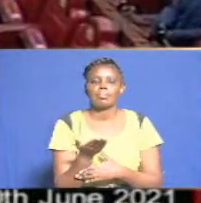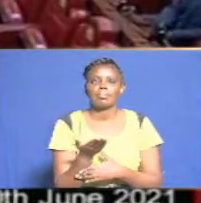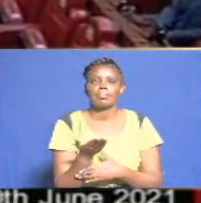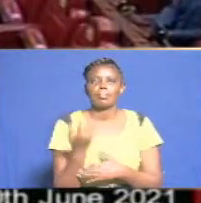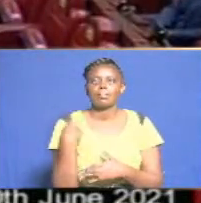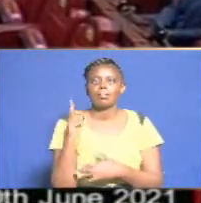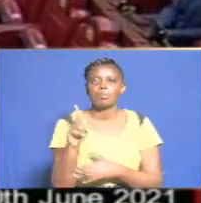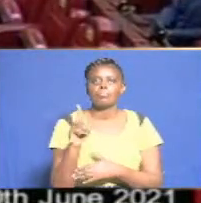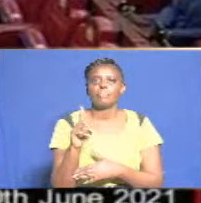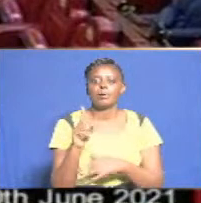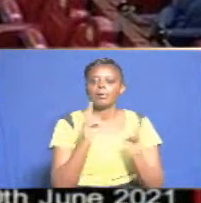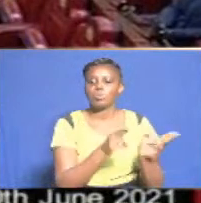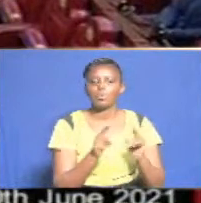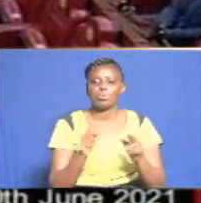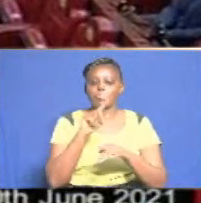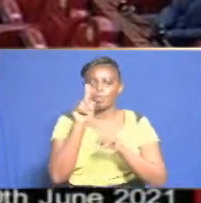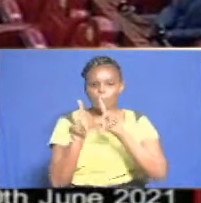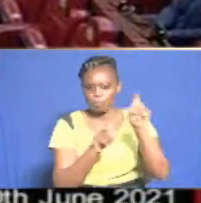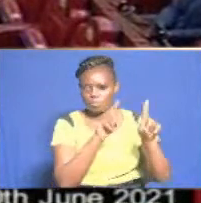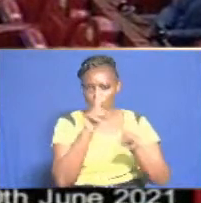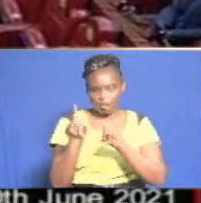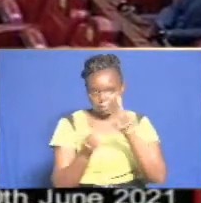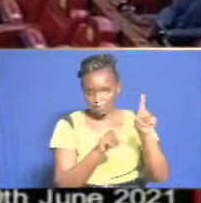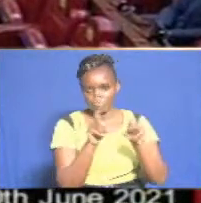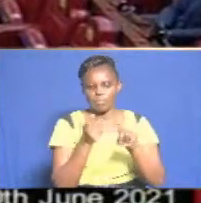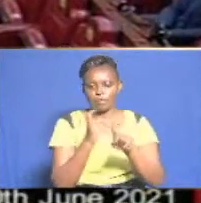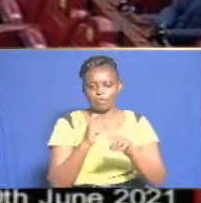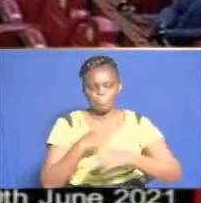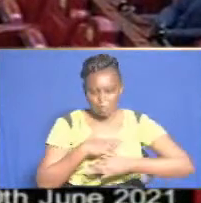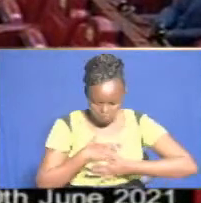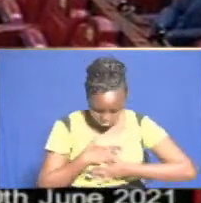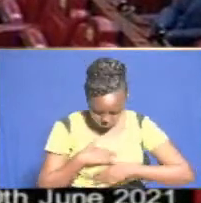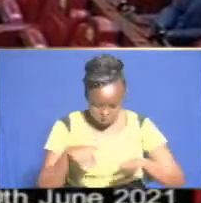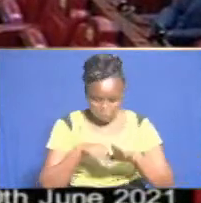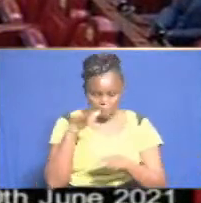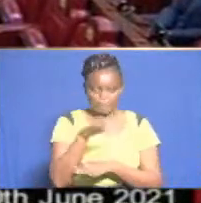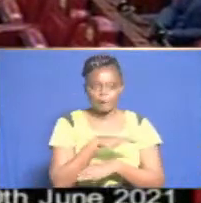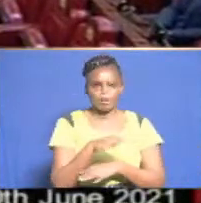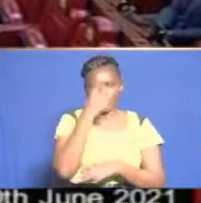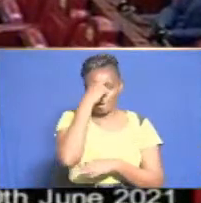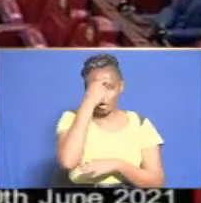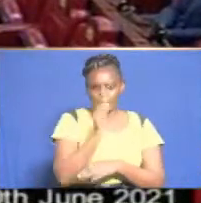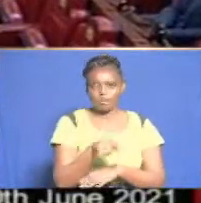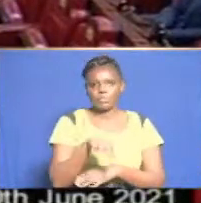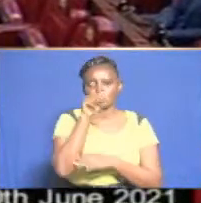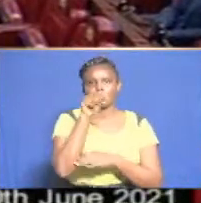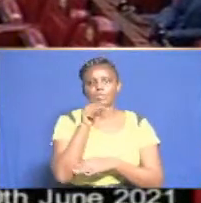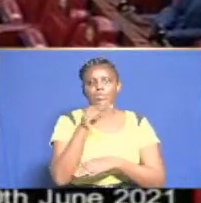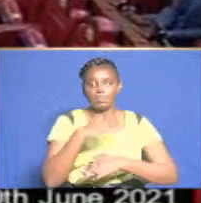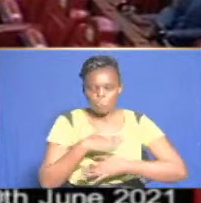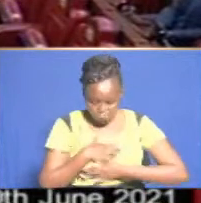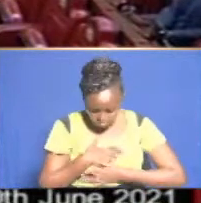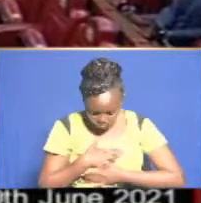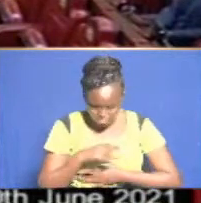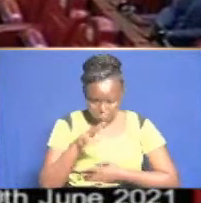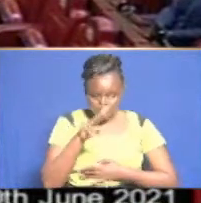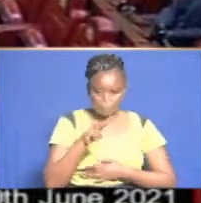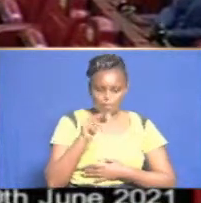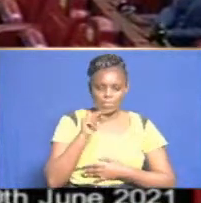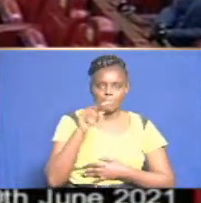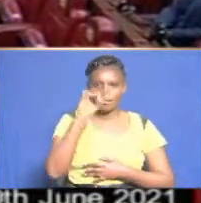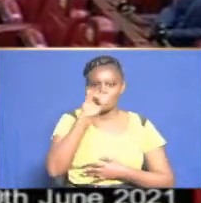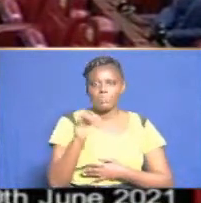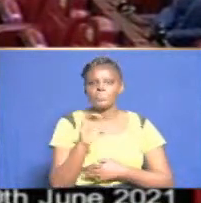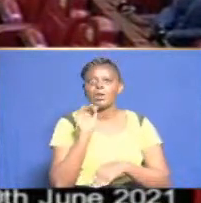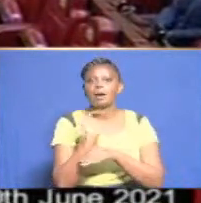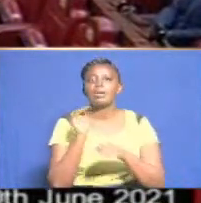One, an ordinary question from the Member of Parliament for Kajiado North, Honorable Joseph Manje. He's